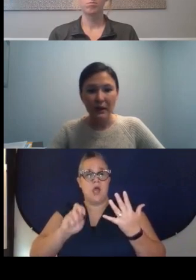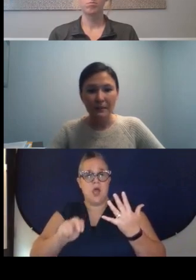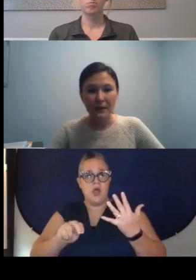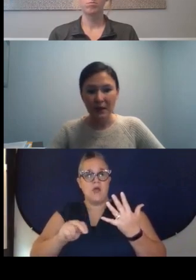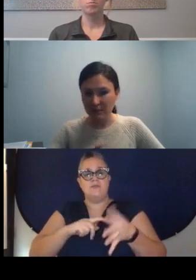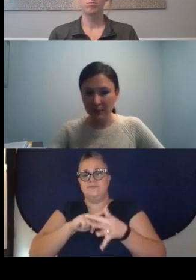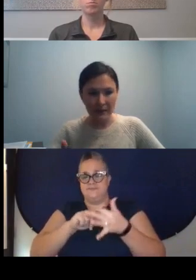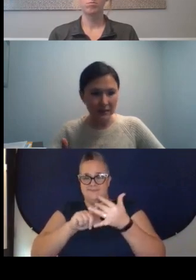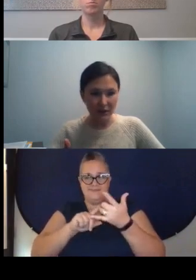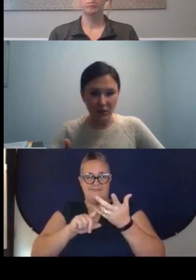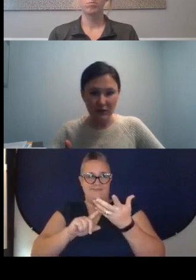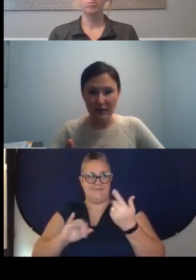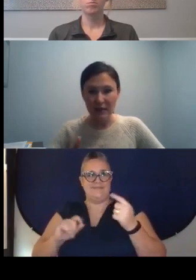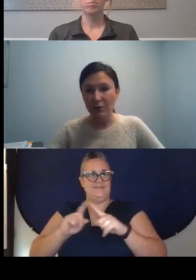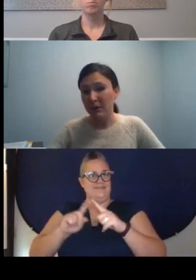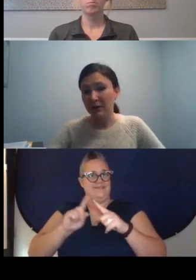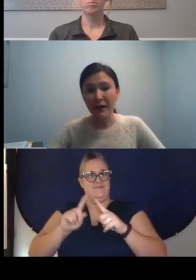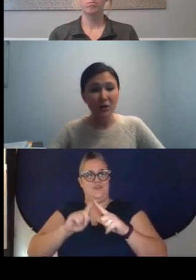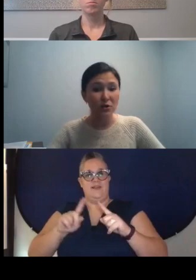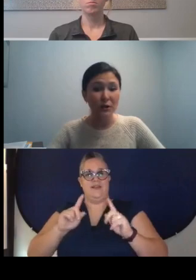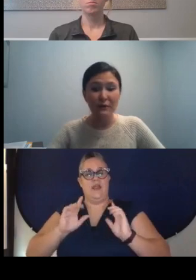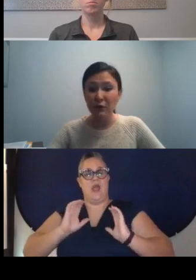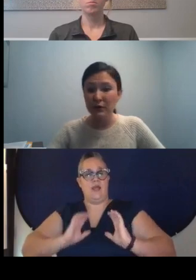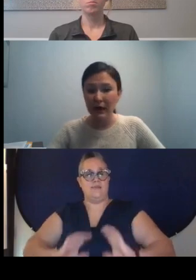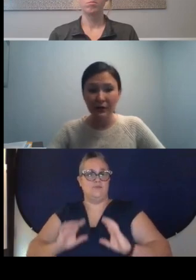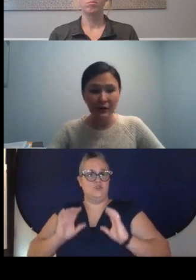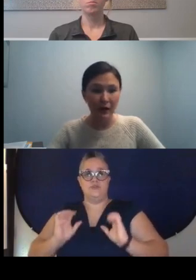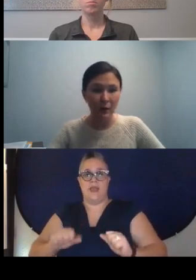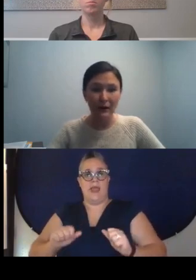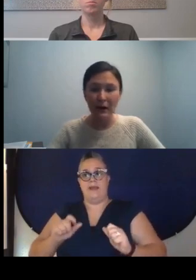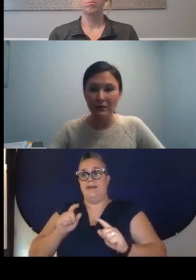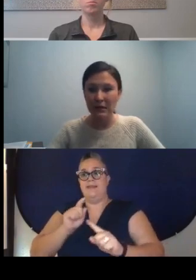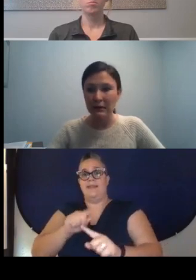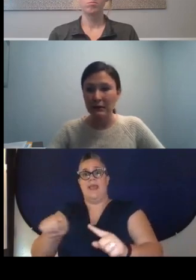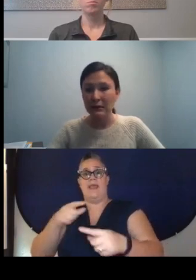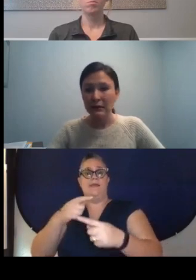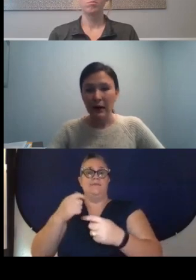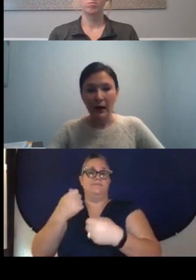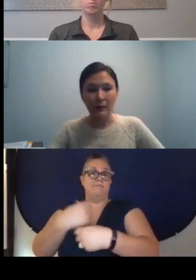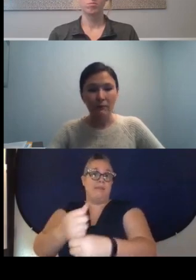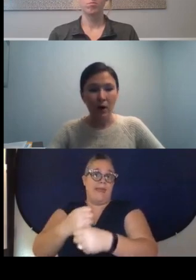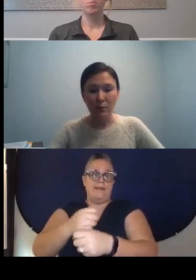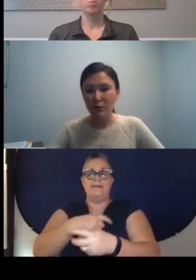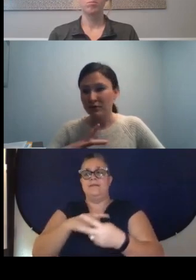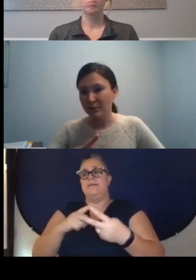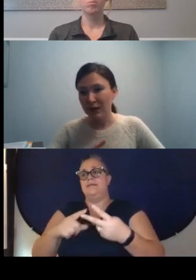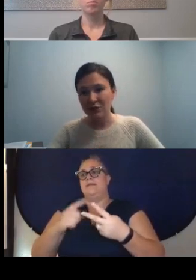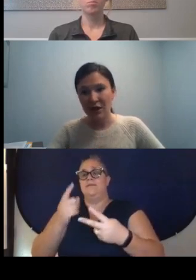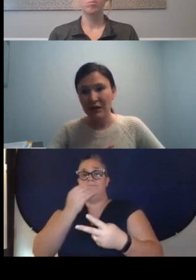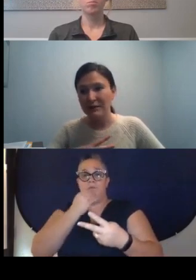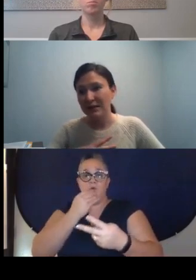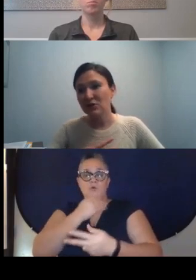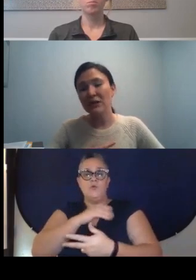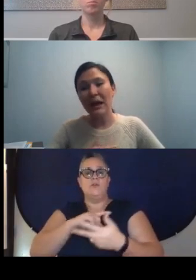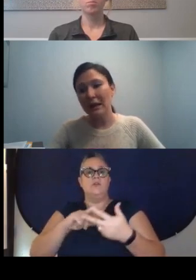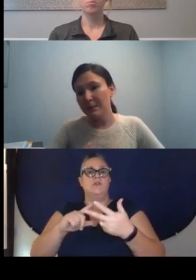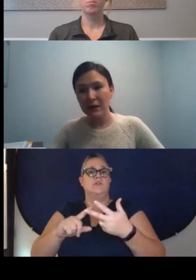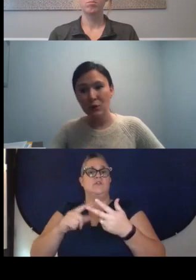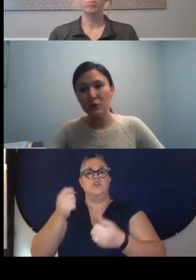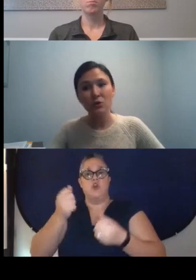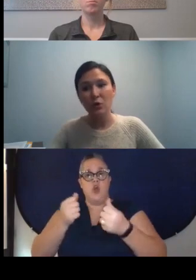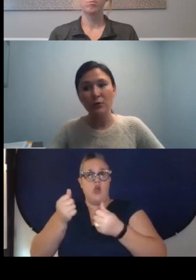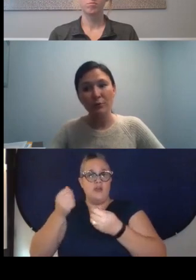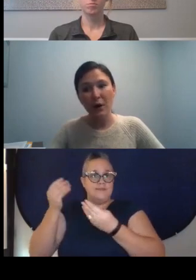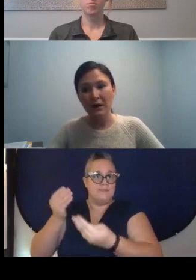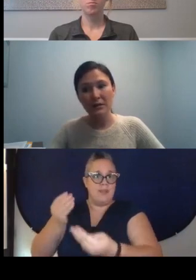different customer bases, like you can see, it could be manufacturing, food, healthcare, warehousing, automotive supply chain. Essentially,